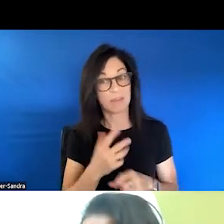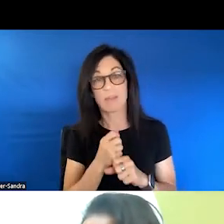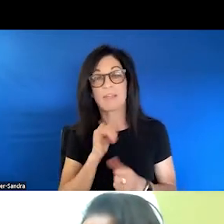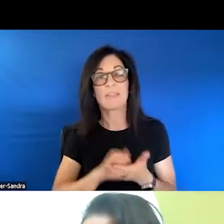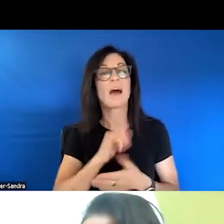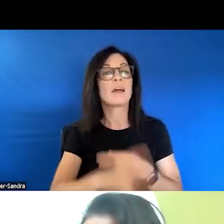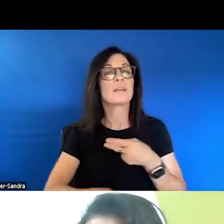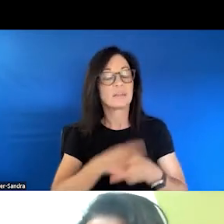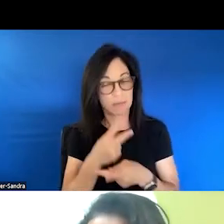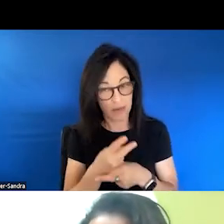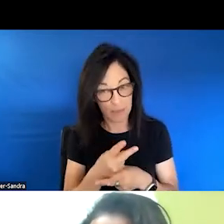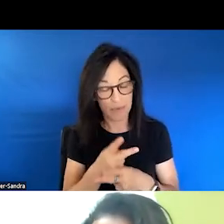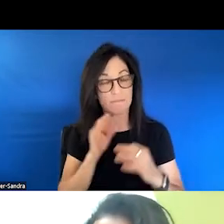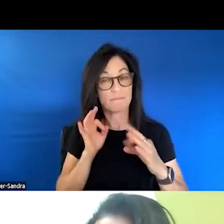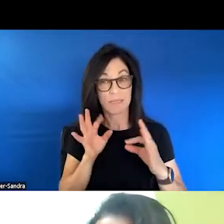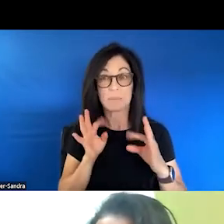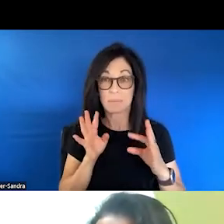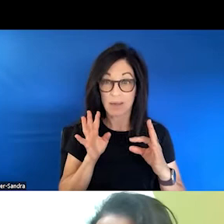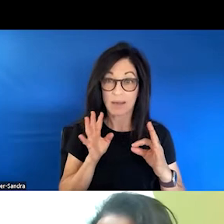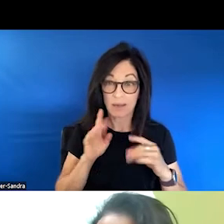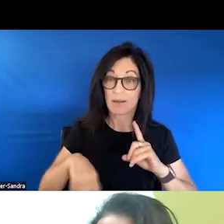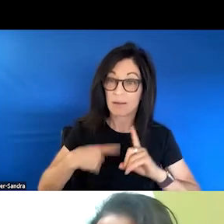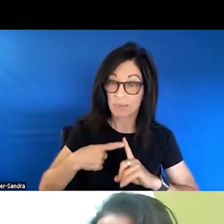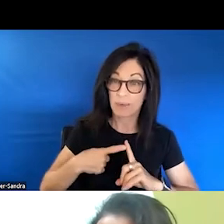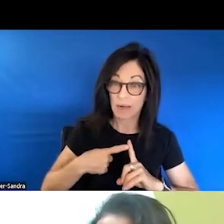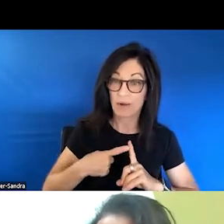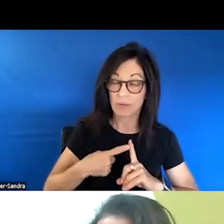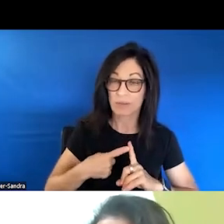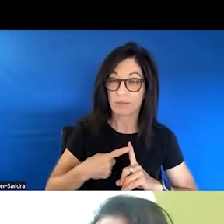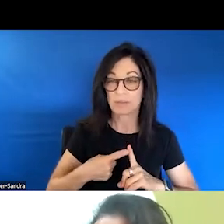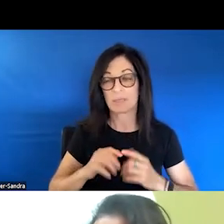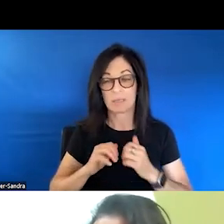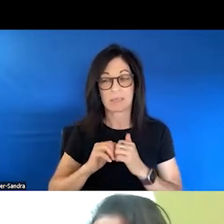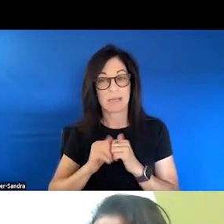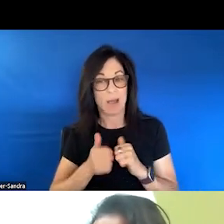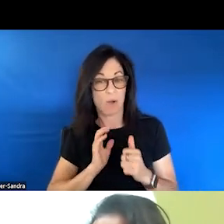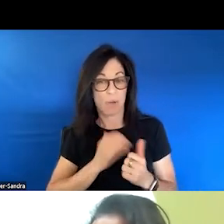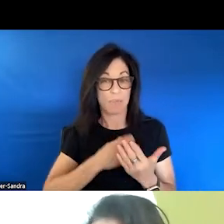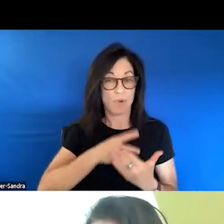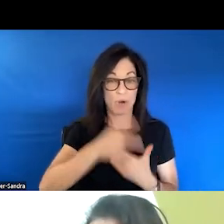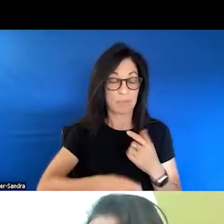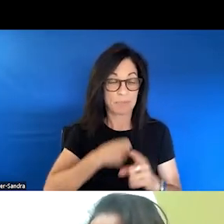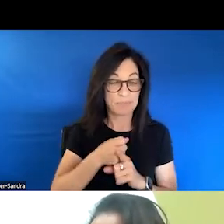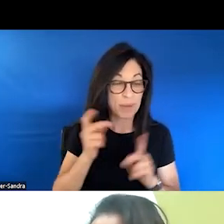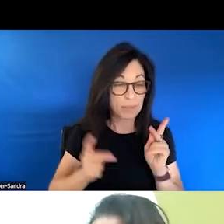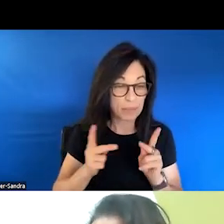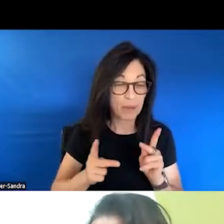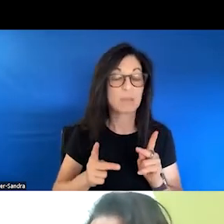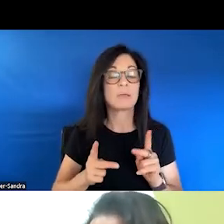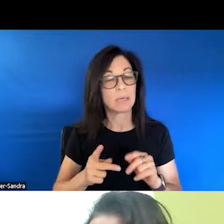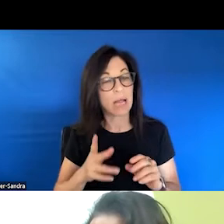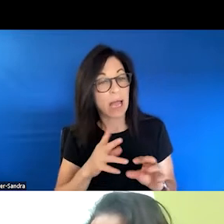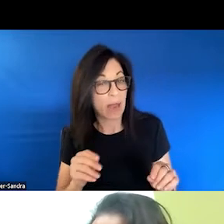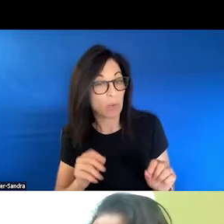of feedback about the impact of this program when we do connect and we can